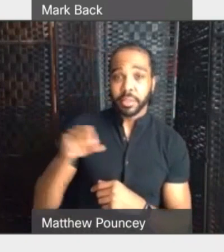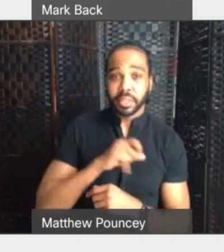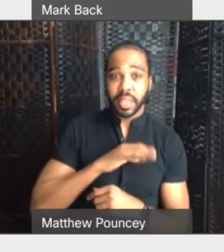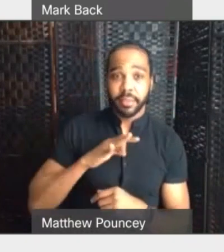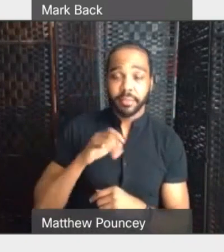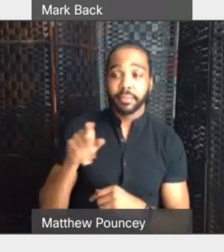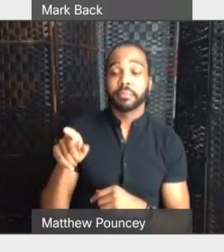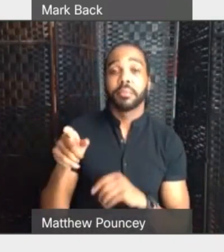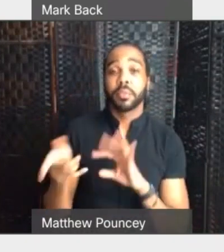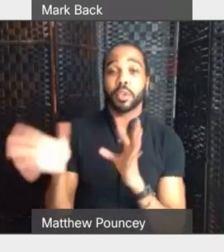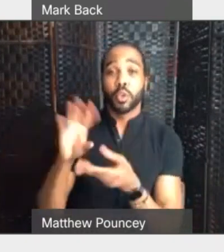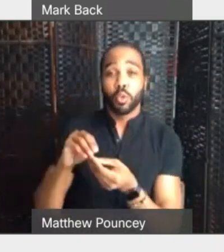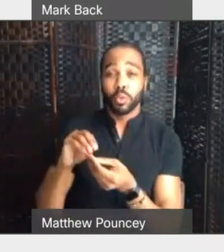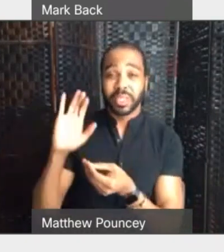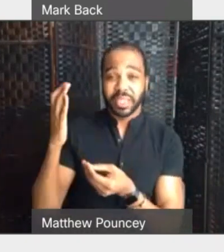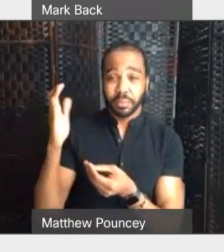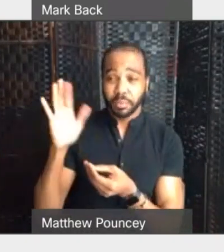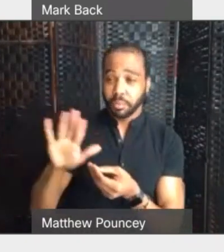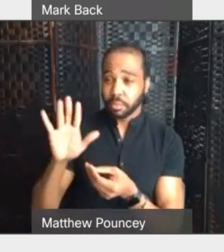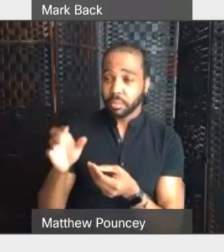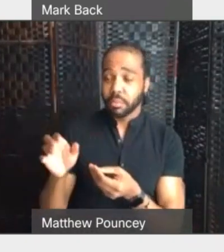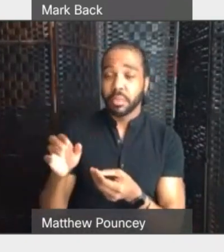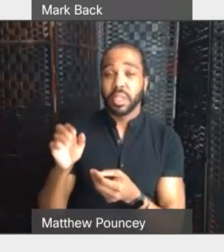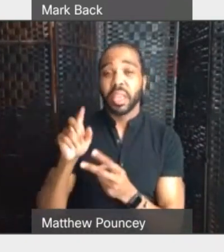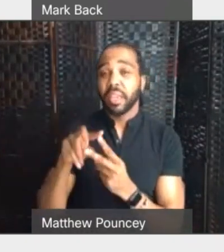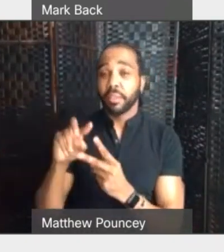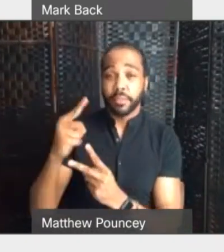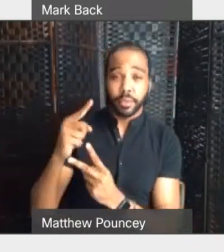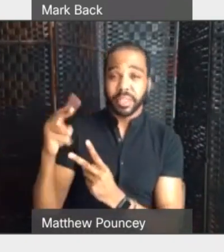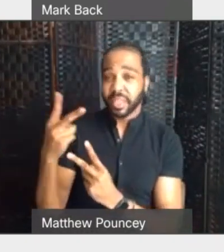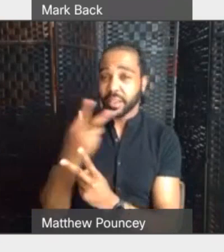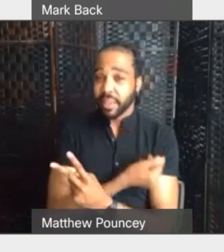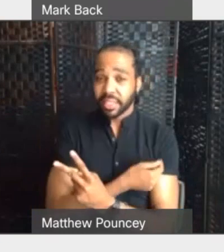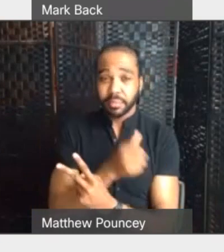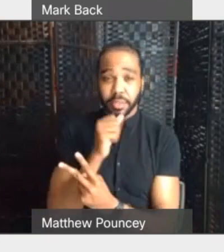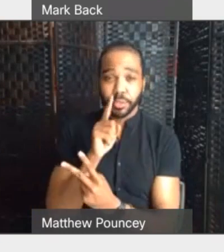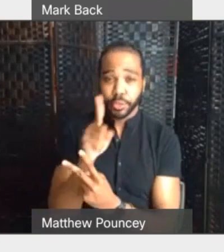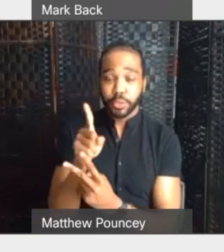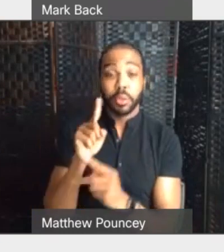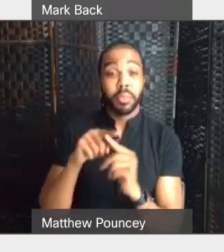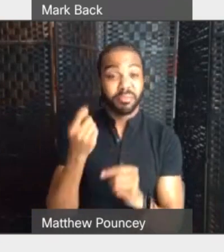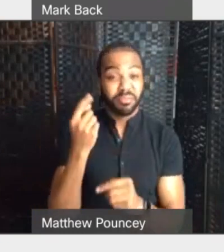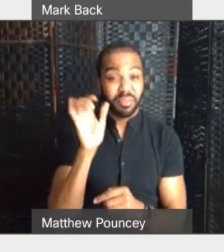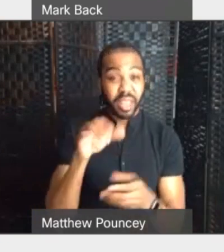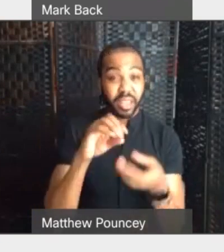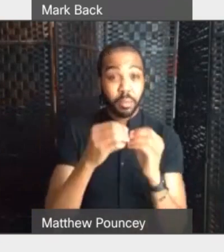the total appears to be either the first or second. Now, the 25%